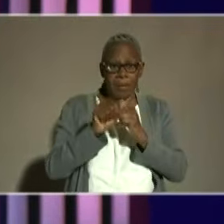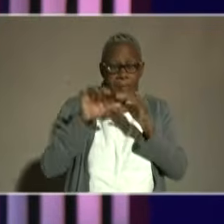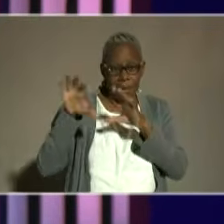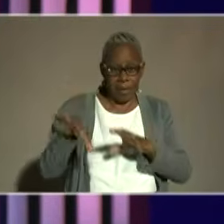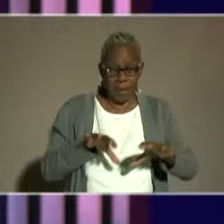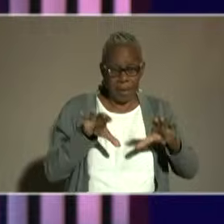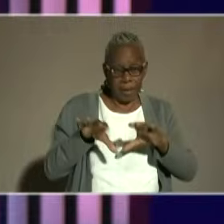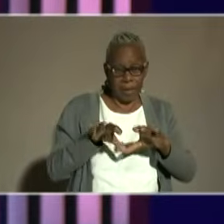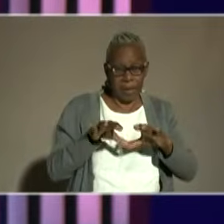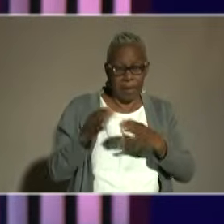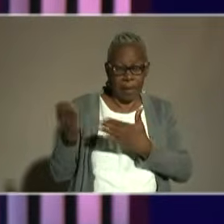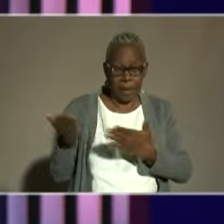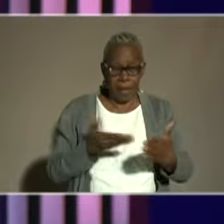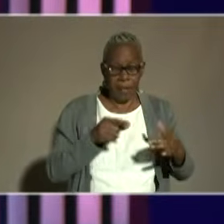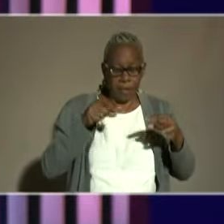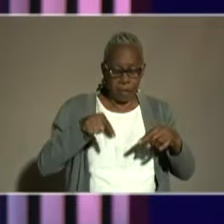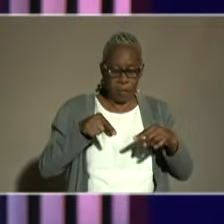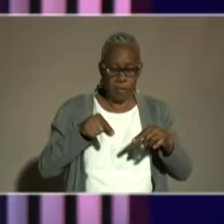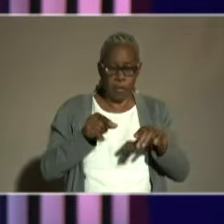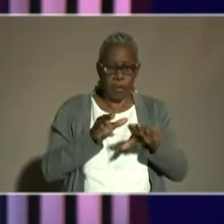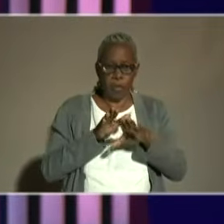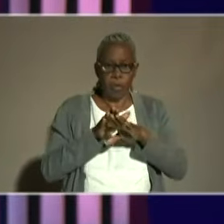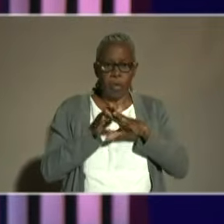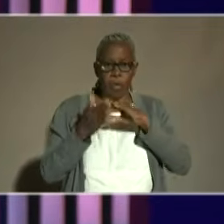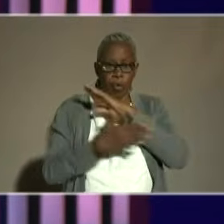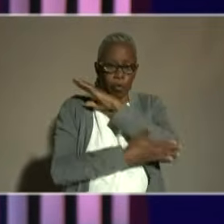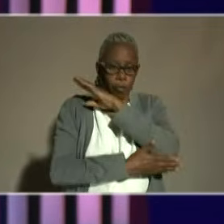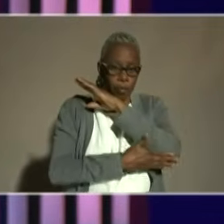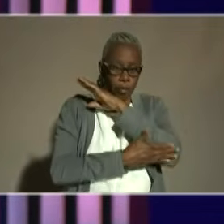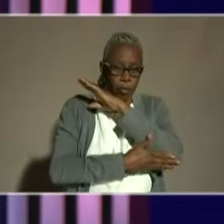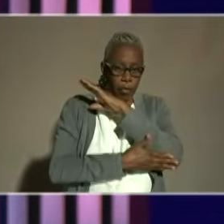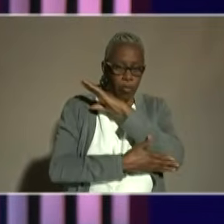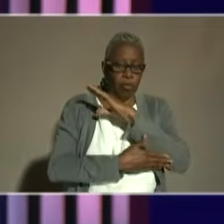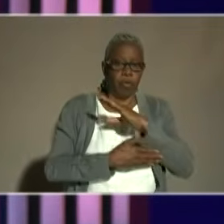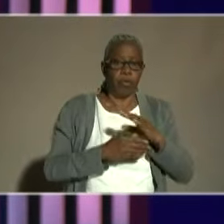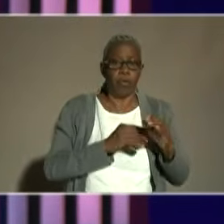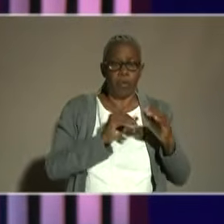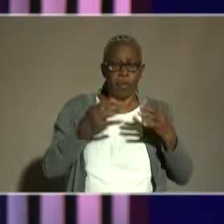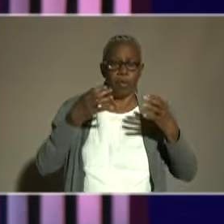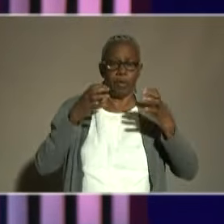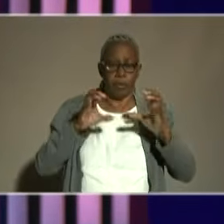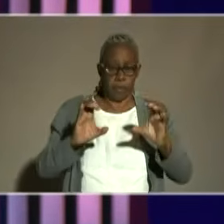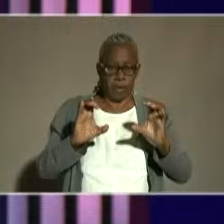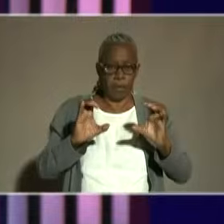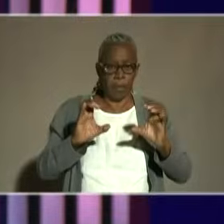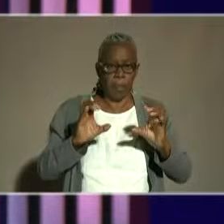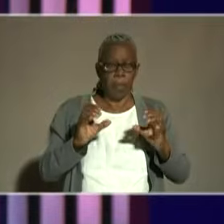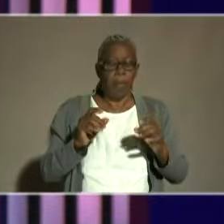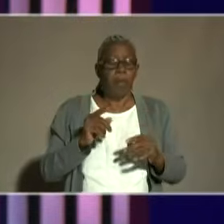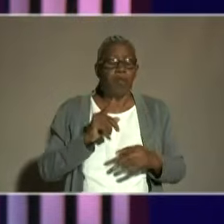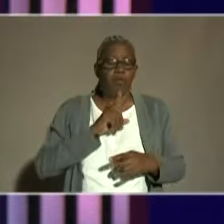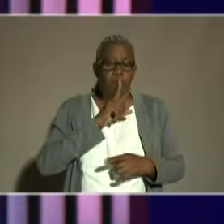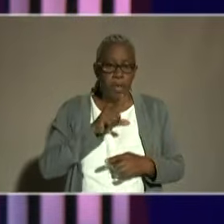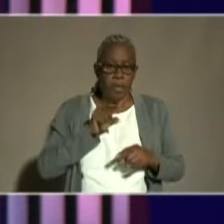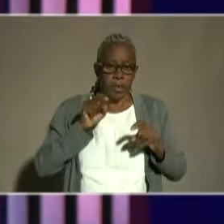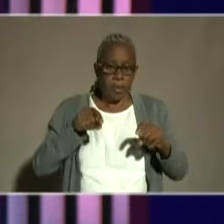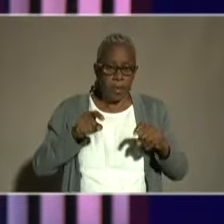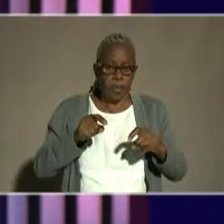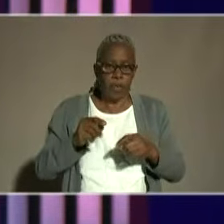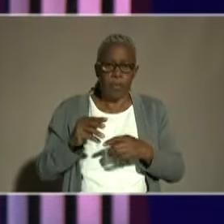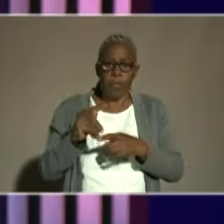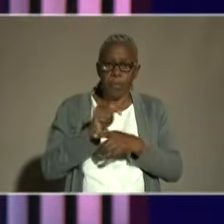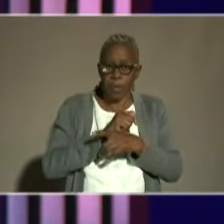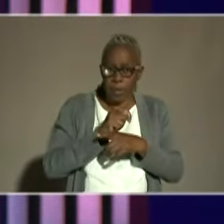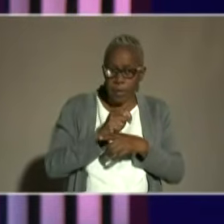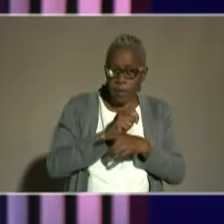This government took 7 years to bring it into effect. We're glad it's in effect, but it needs to be actualized now in practice so that persons